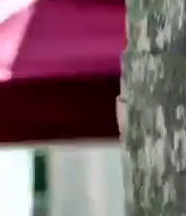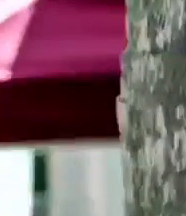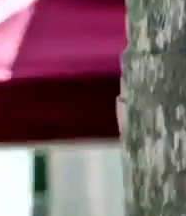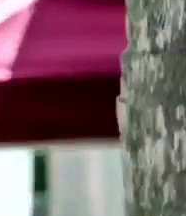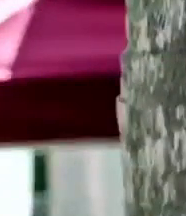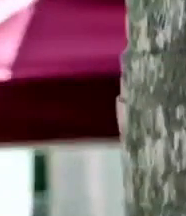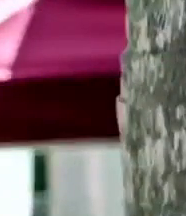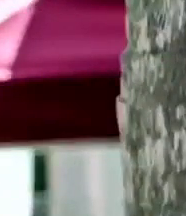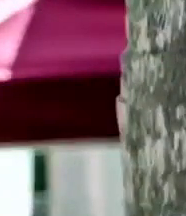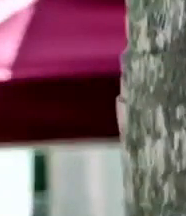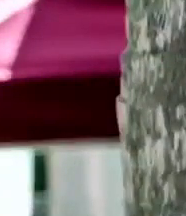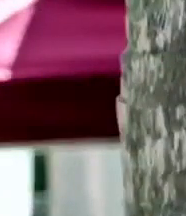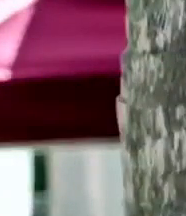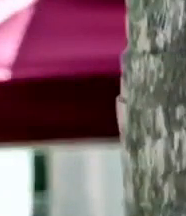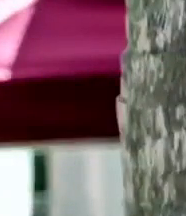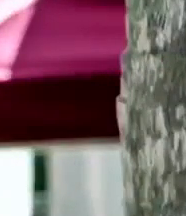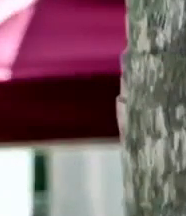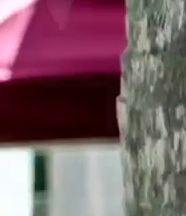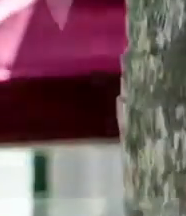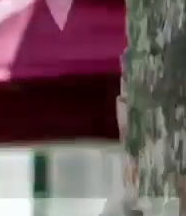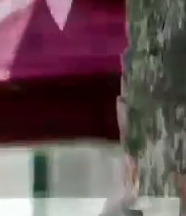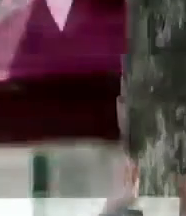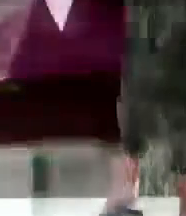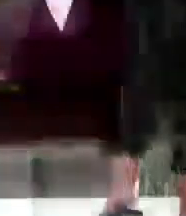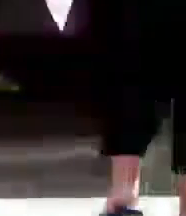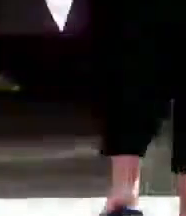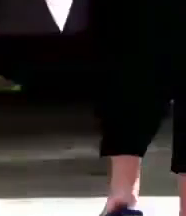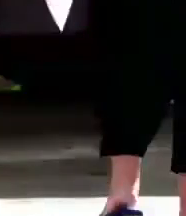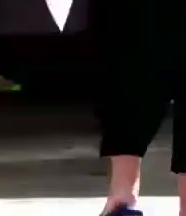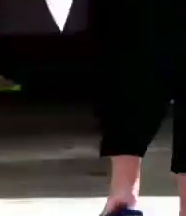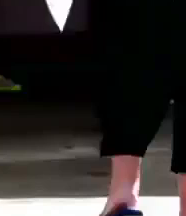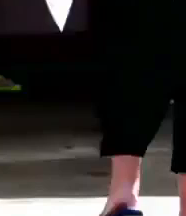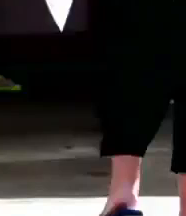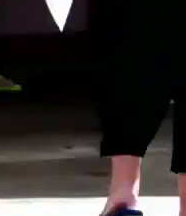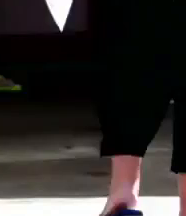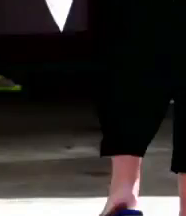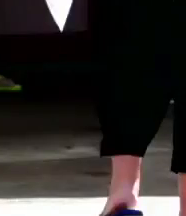We're going to get started in just a few minutes, and I do mean a few minutes.